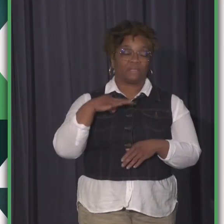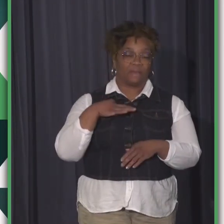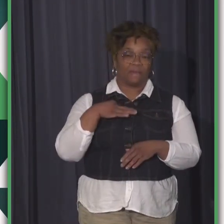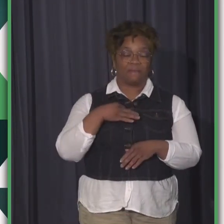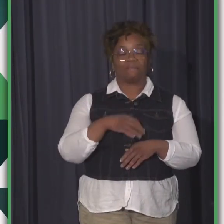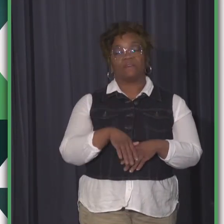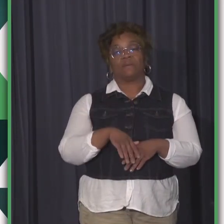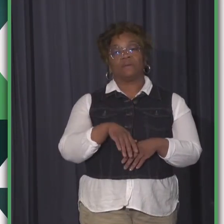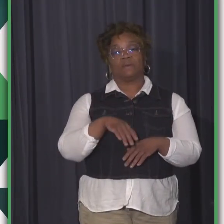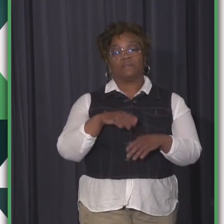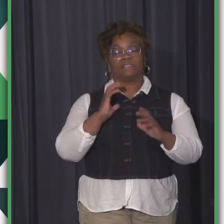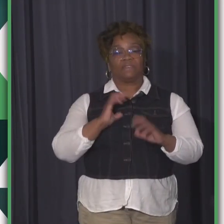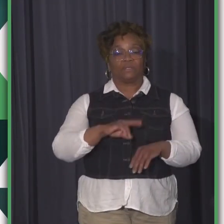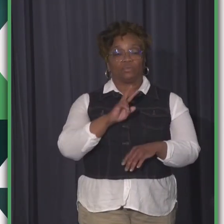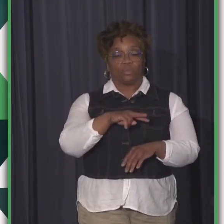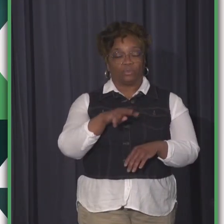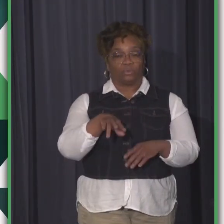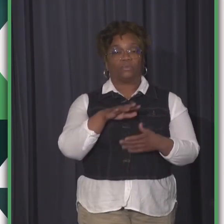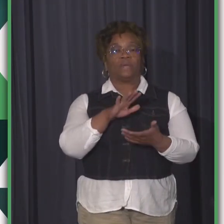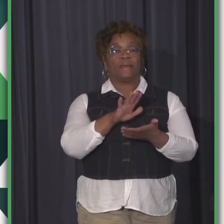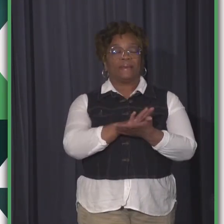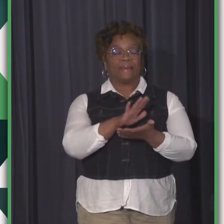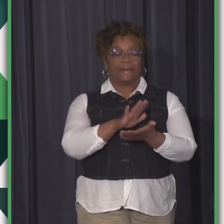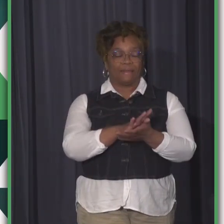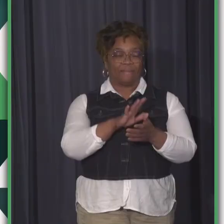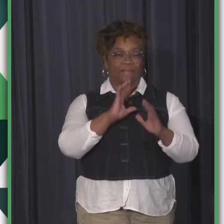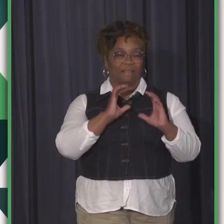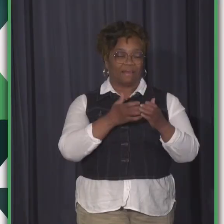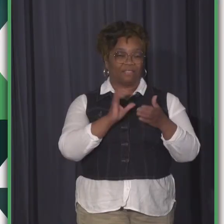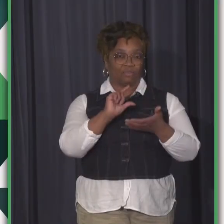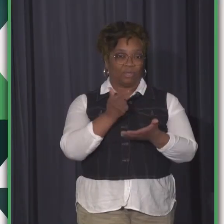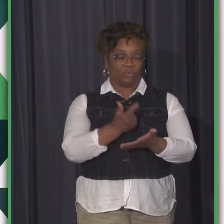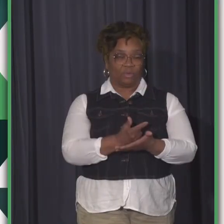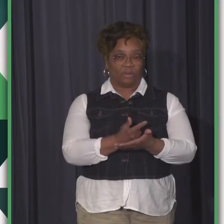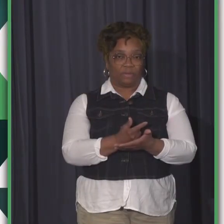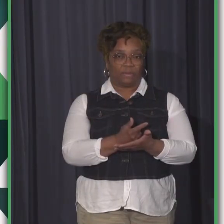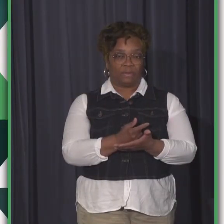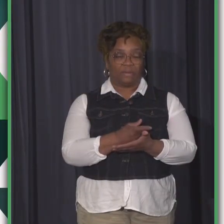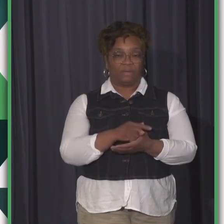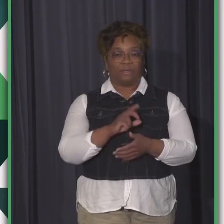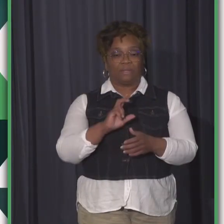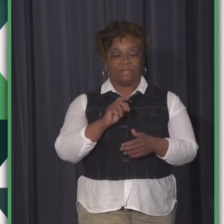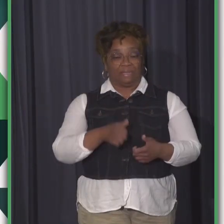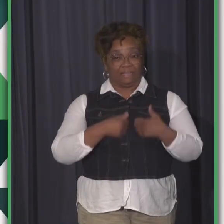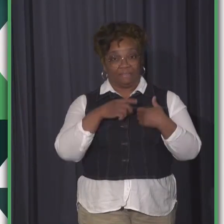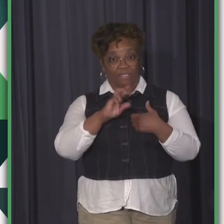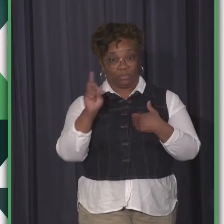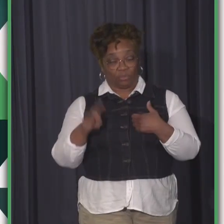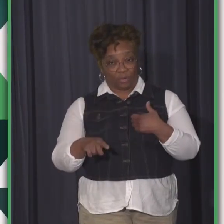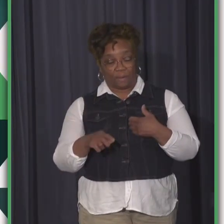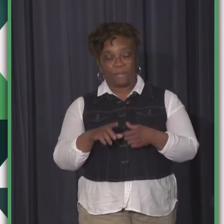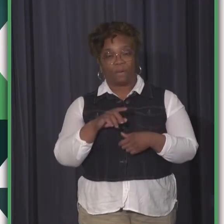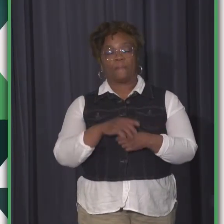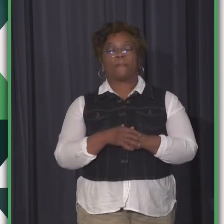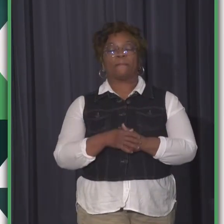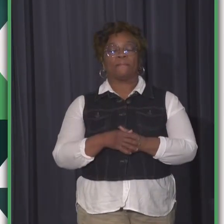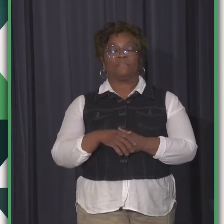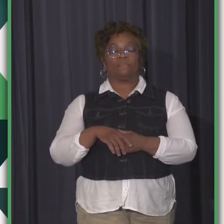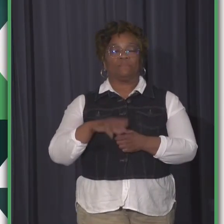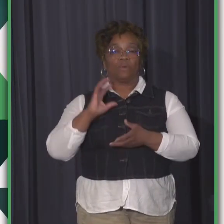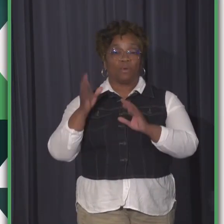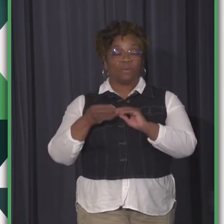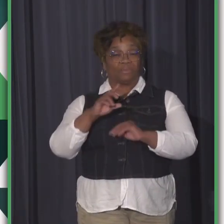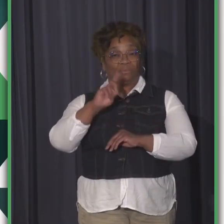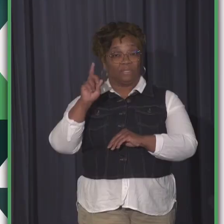22. We did have an academy class that graduated with 20. For the Detroit residency, we had a total of, for